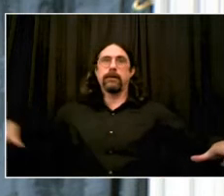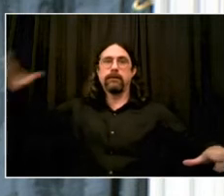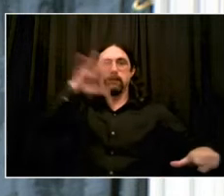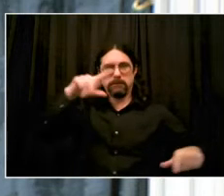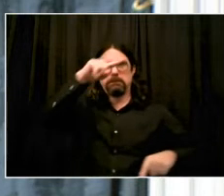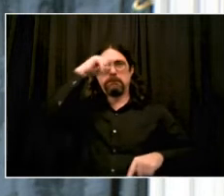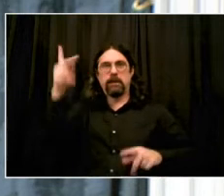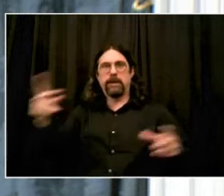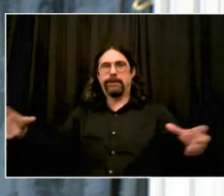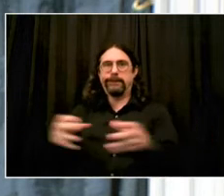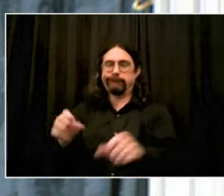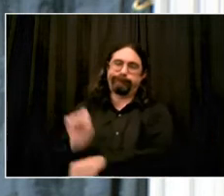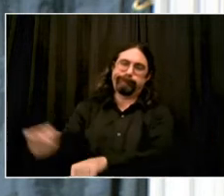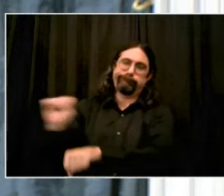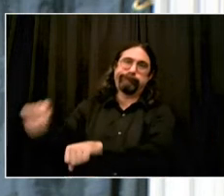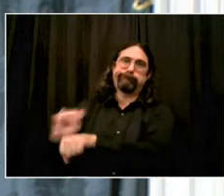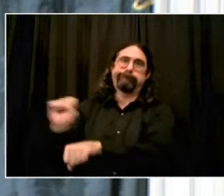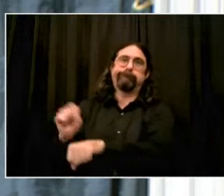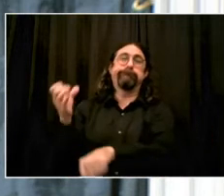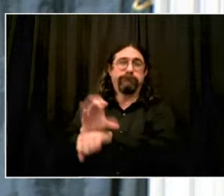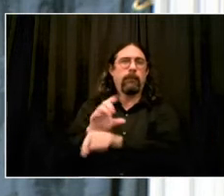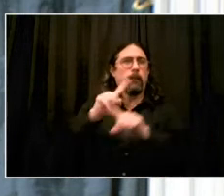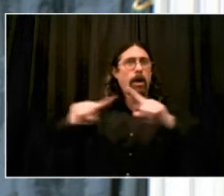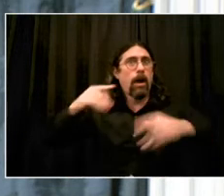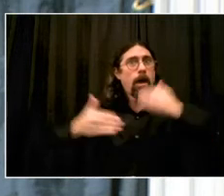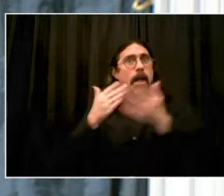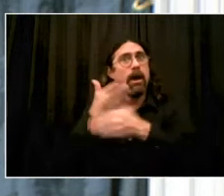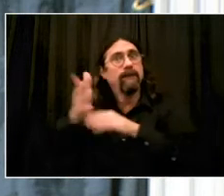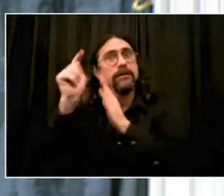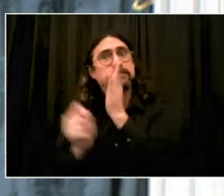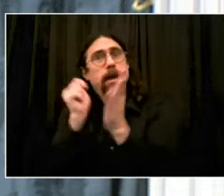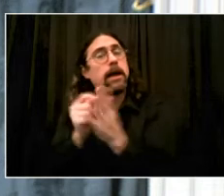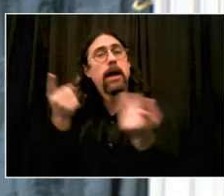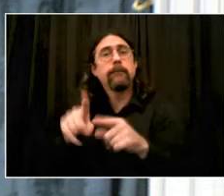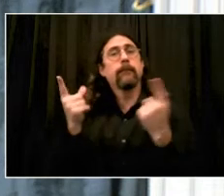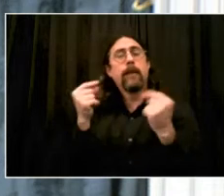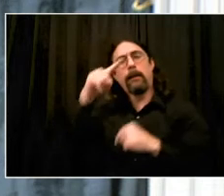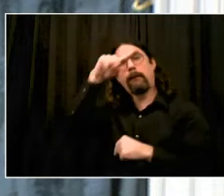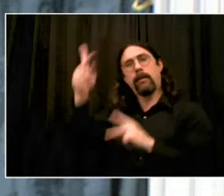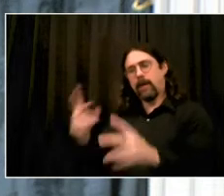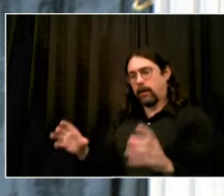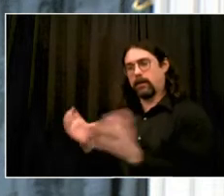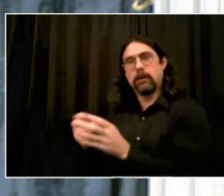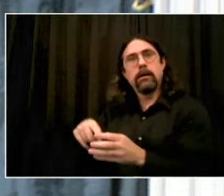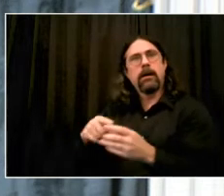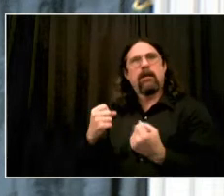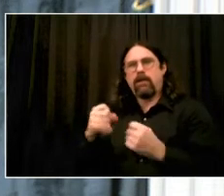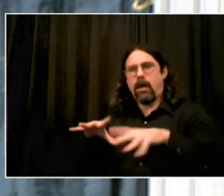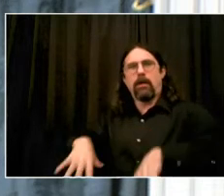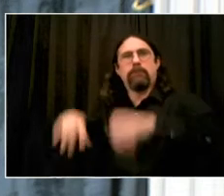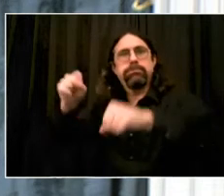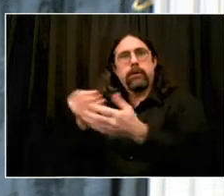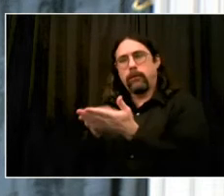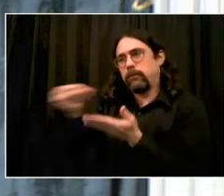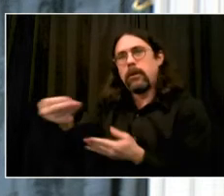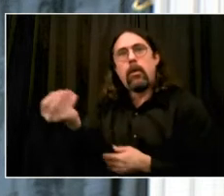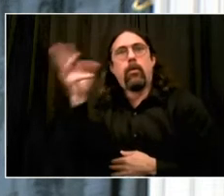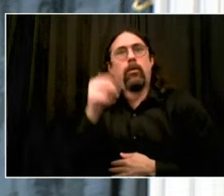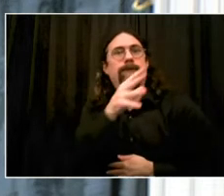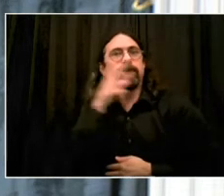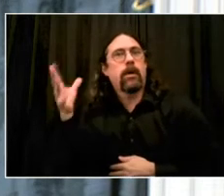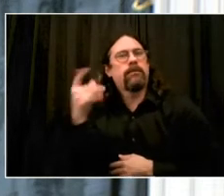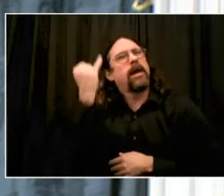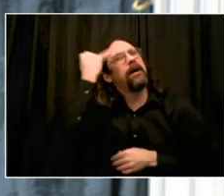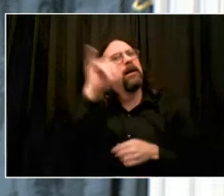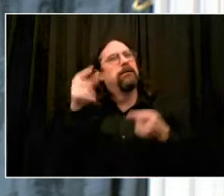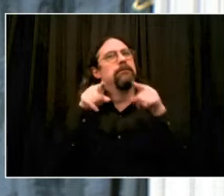worker and community ownership of business. Ella Baker, head of the New York State NAACP in the 1940s and head of organizing